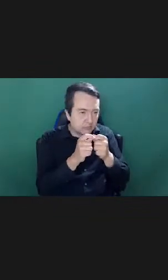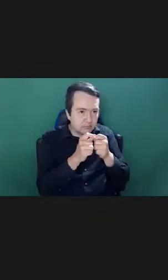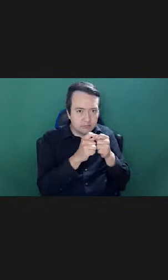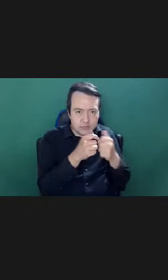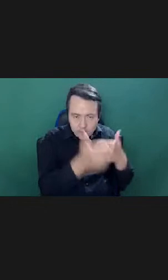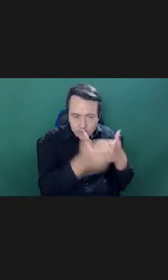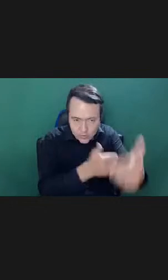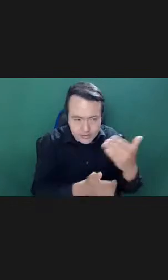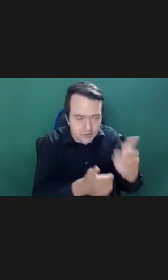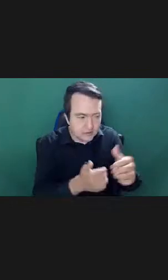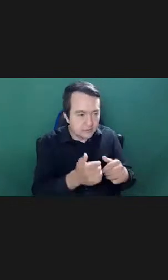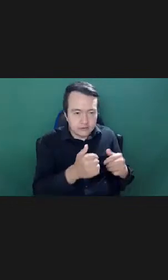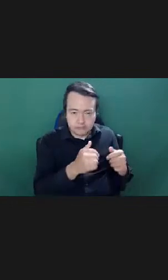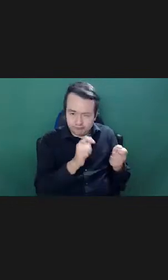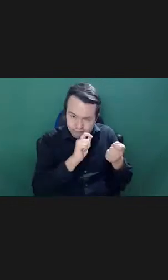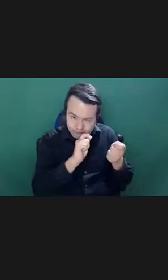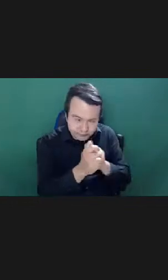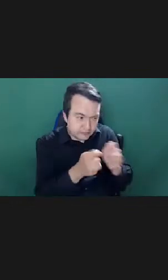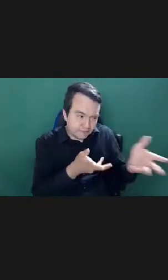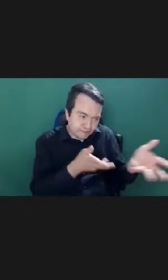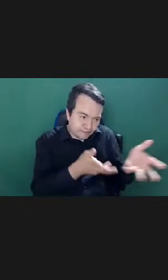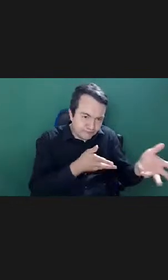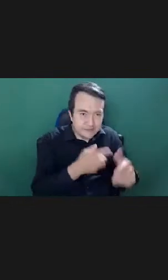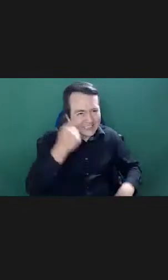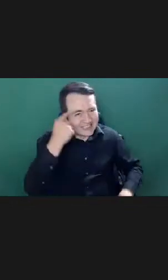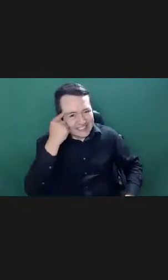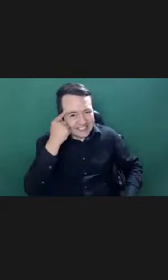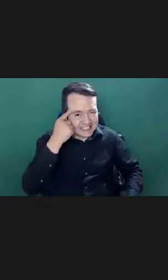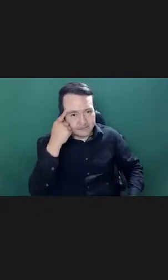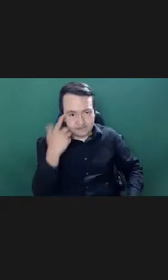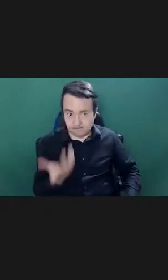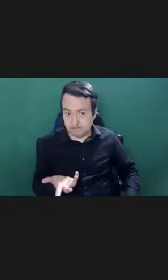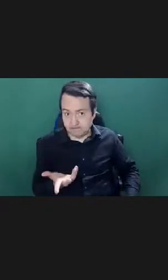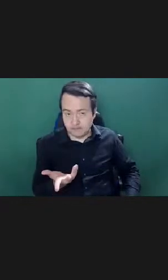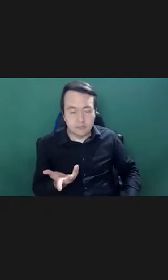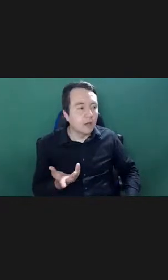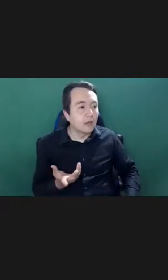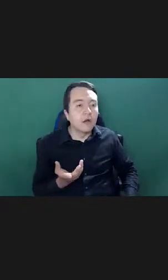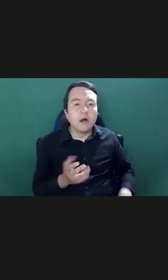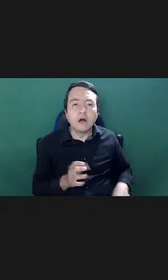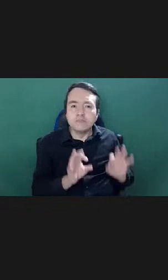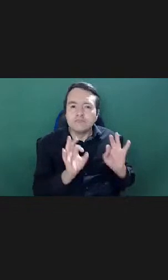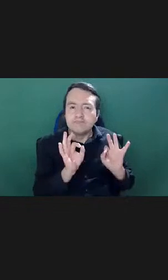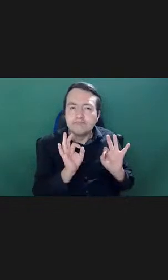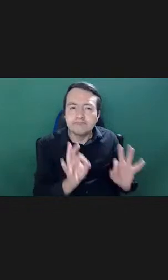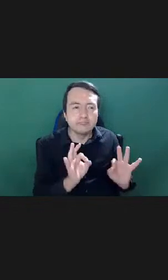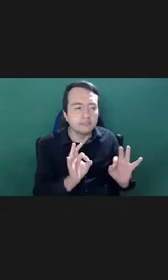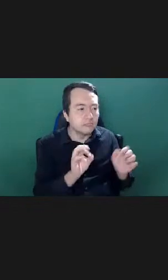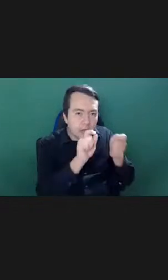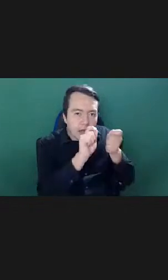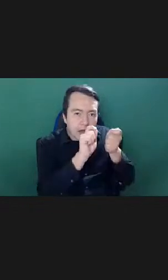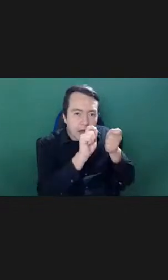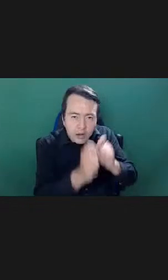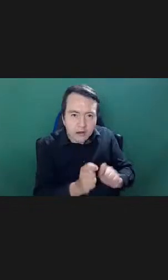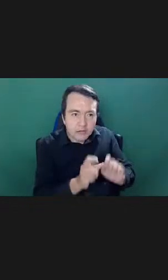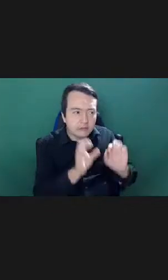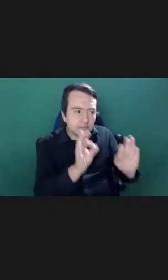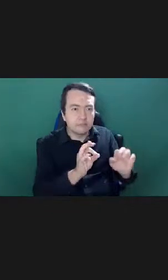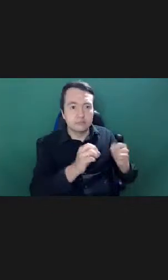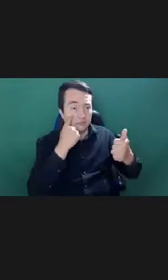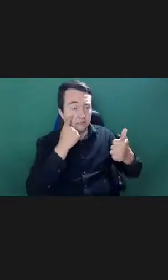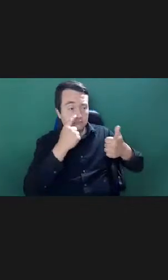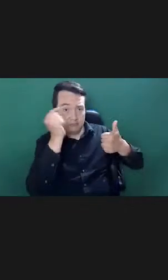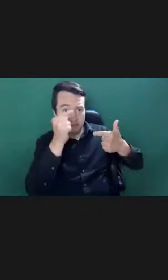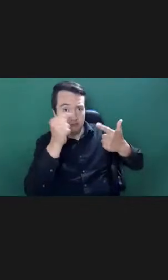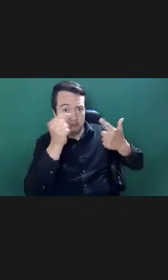user complying with the indication, and so on and so forth. So this is that picture in the Americas, and what we can